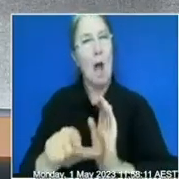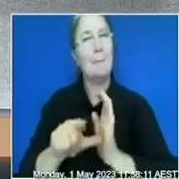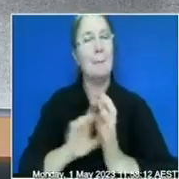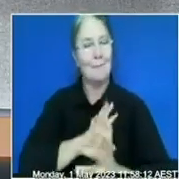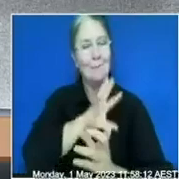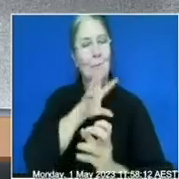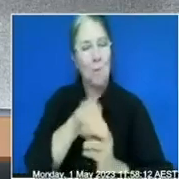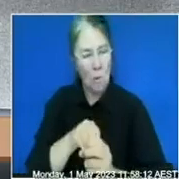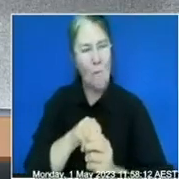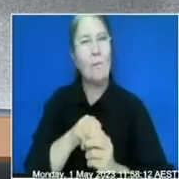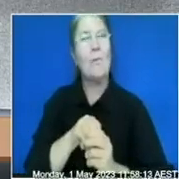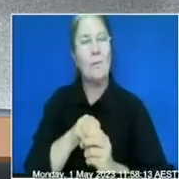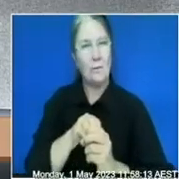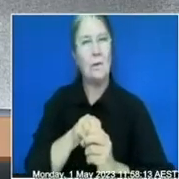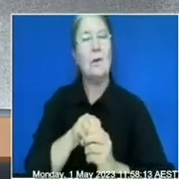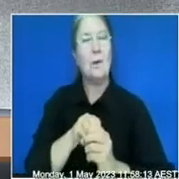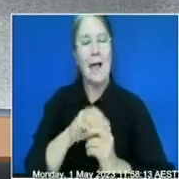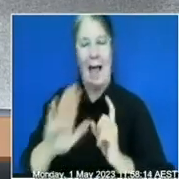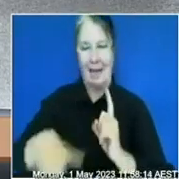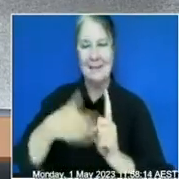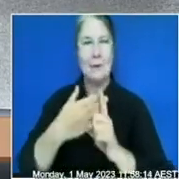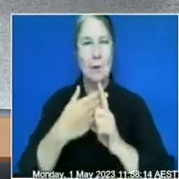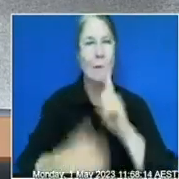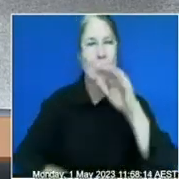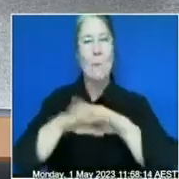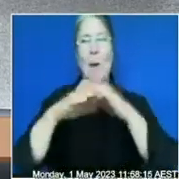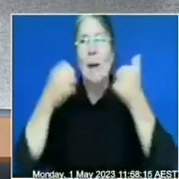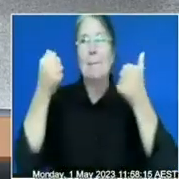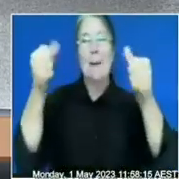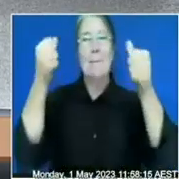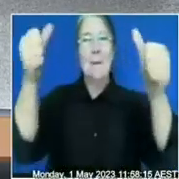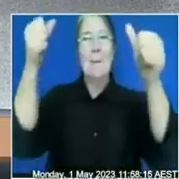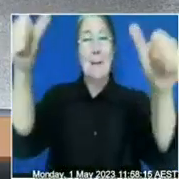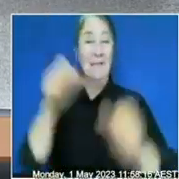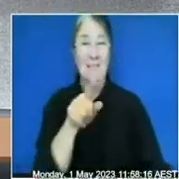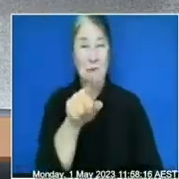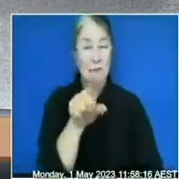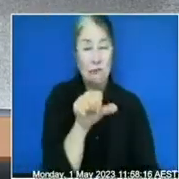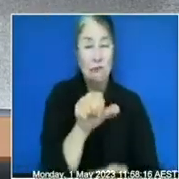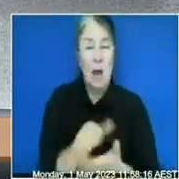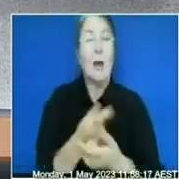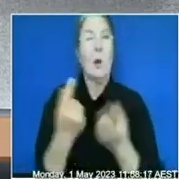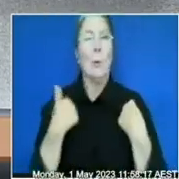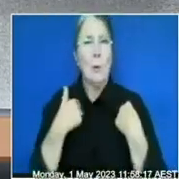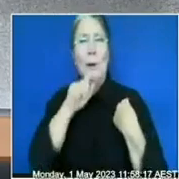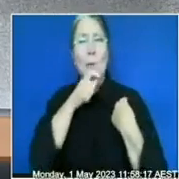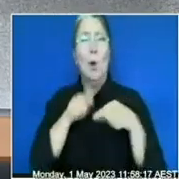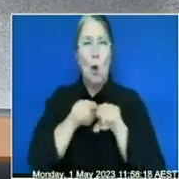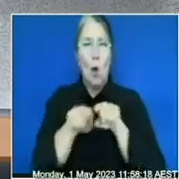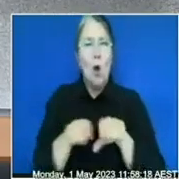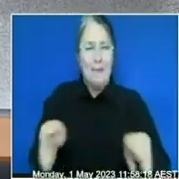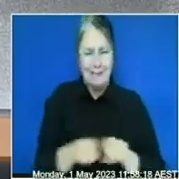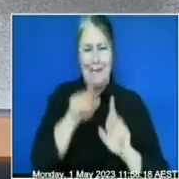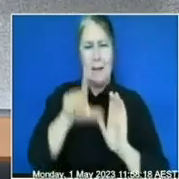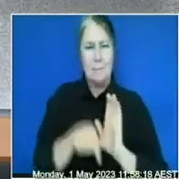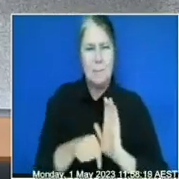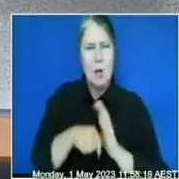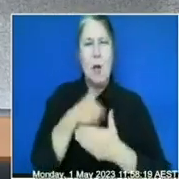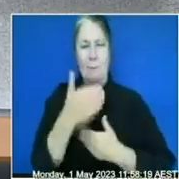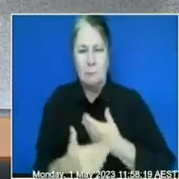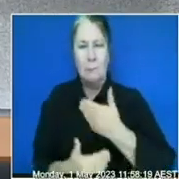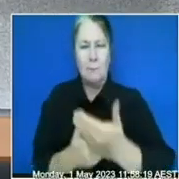time. And so we expect that through the commissioning process that's underway and then working with